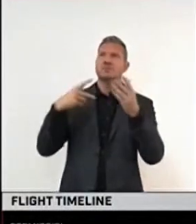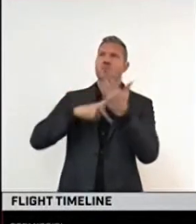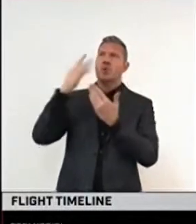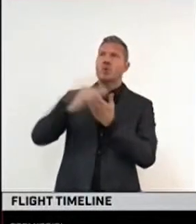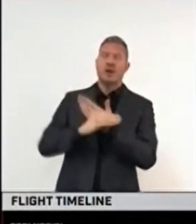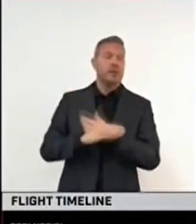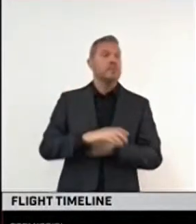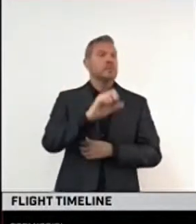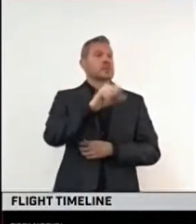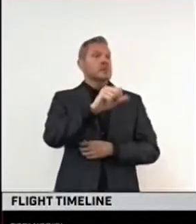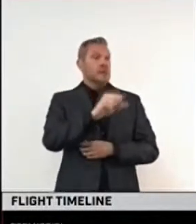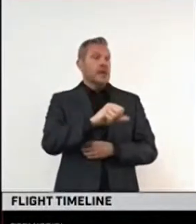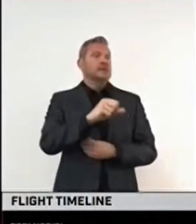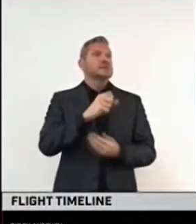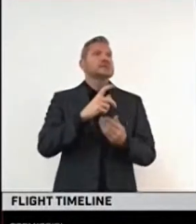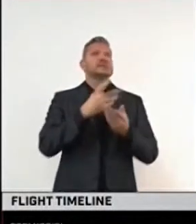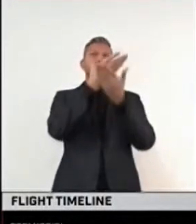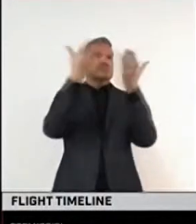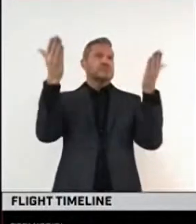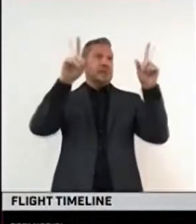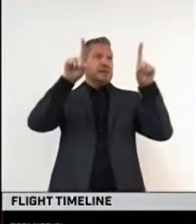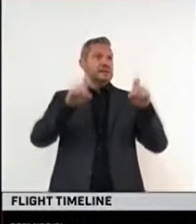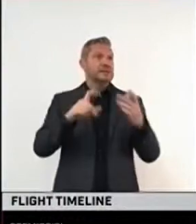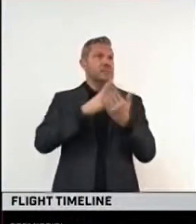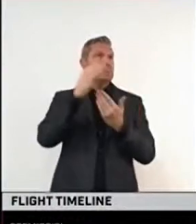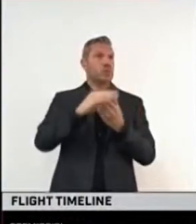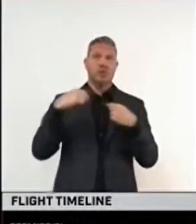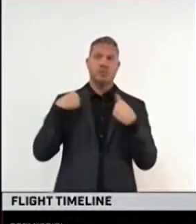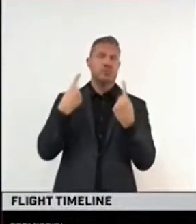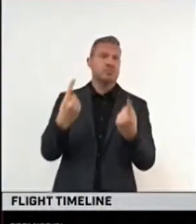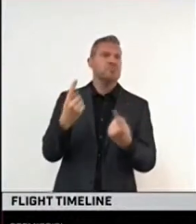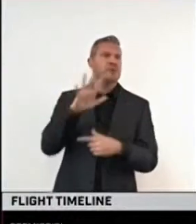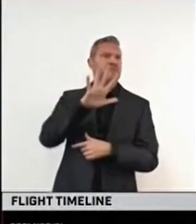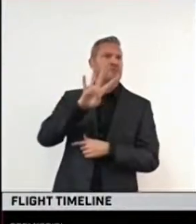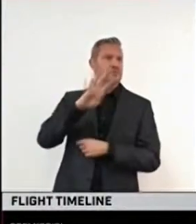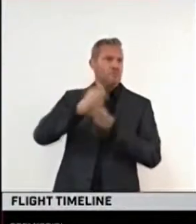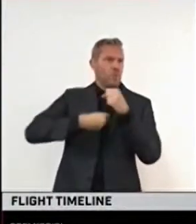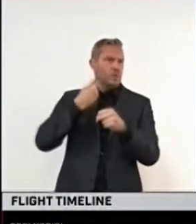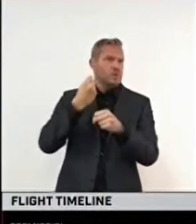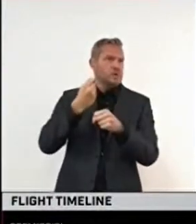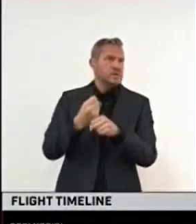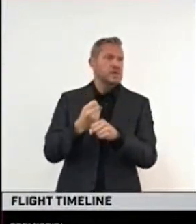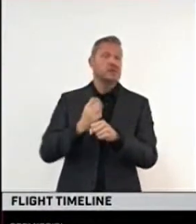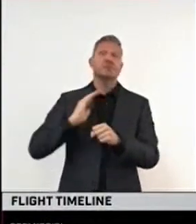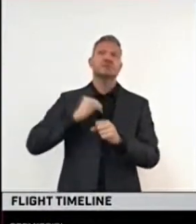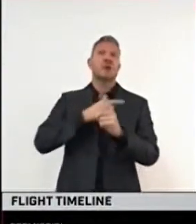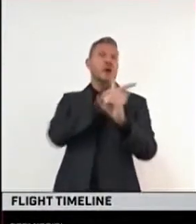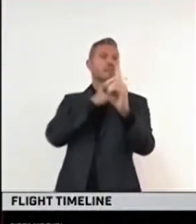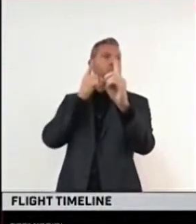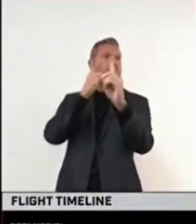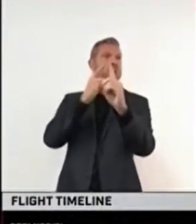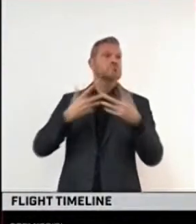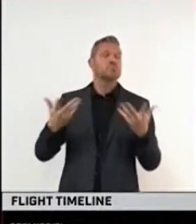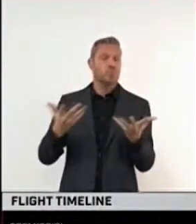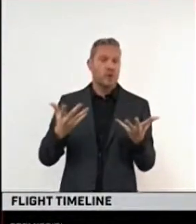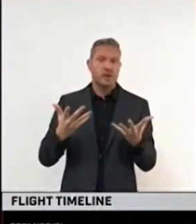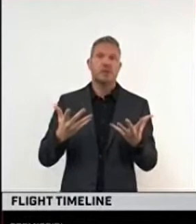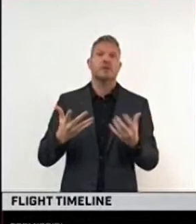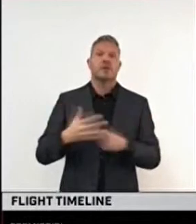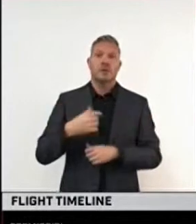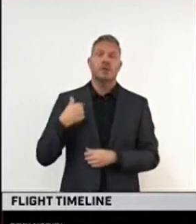Test Program has been around for a long time, over 54 years. And the job of our job is to